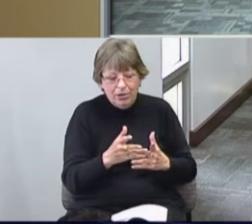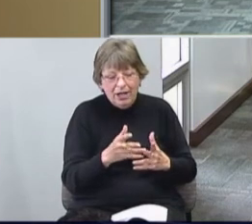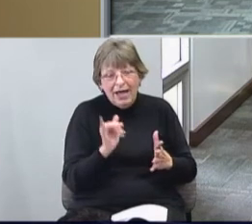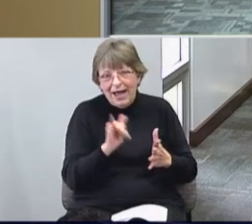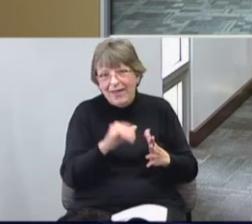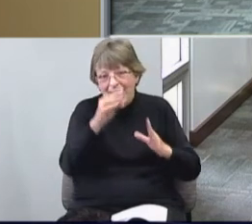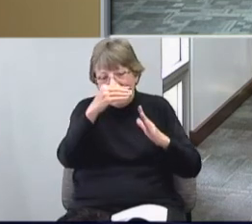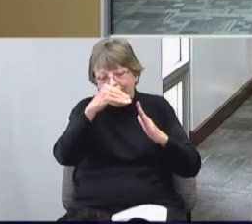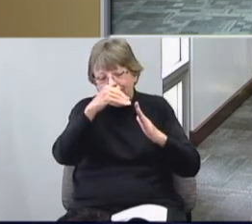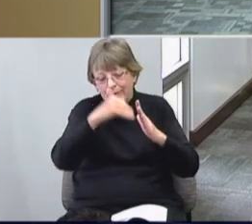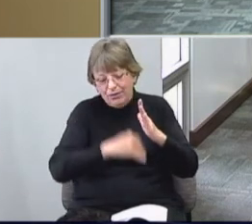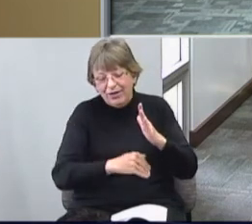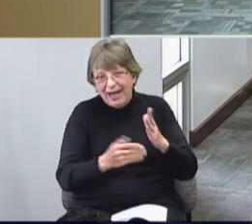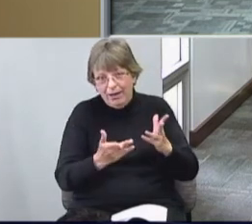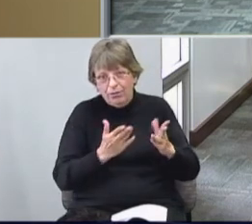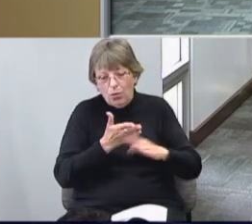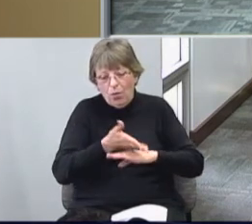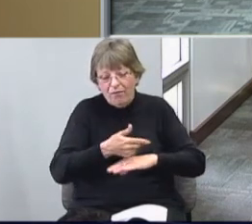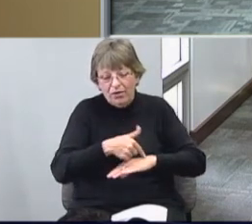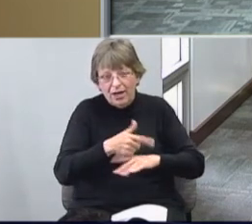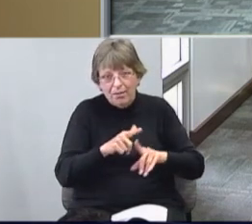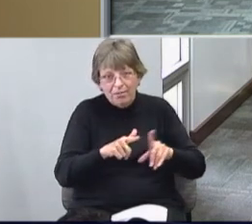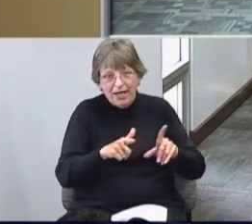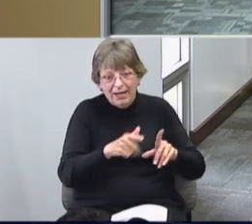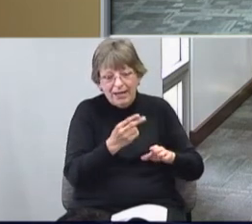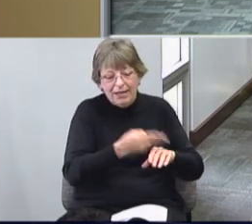in a historic district, it's 100%.